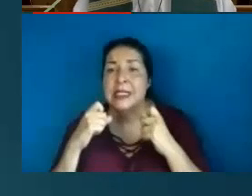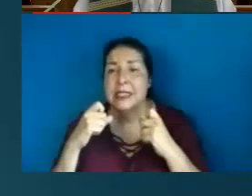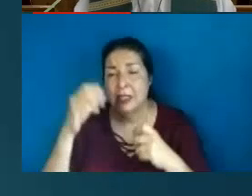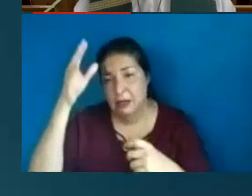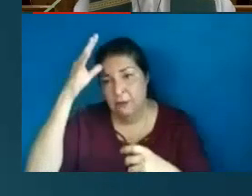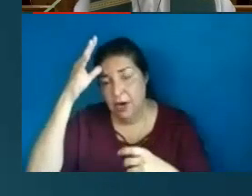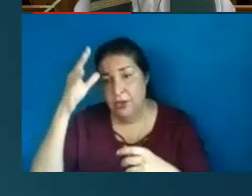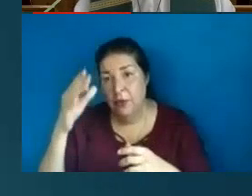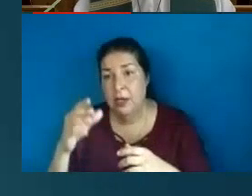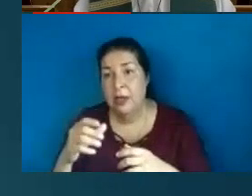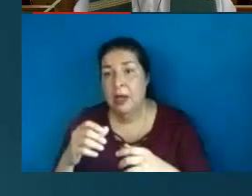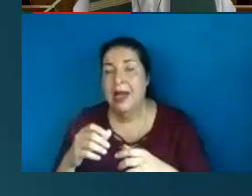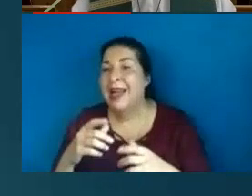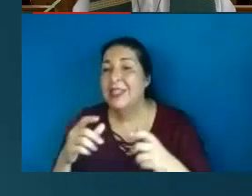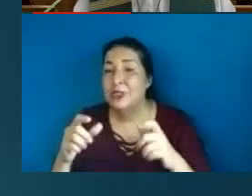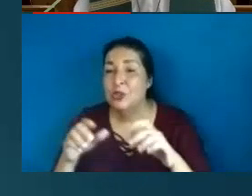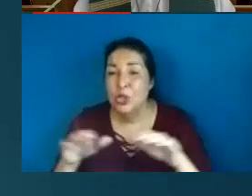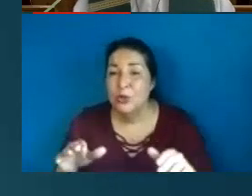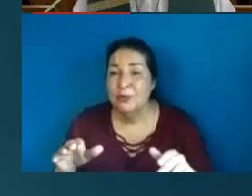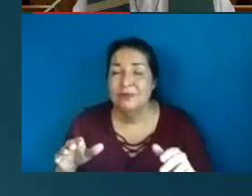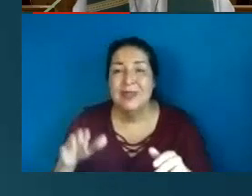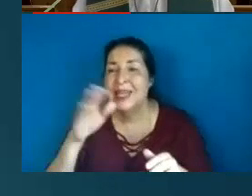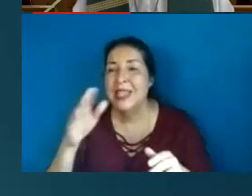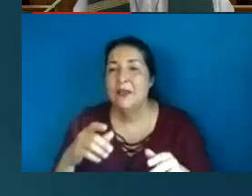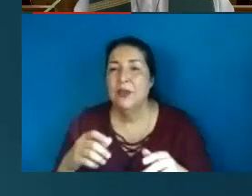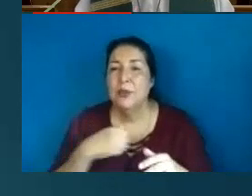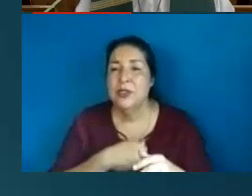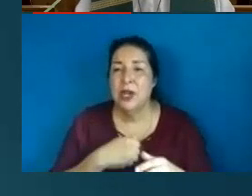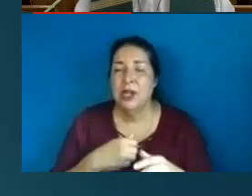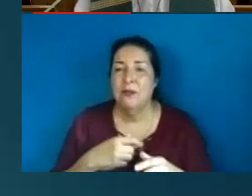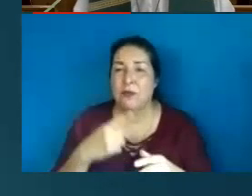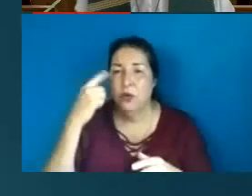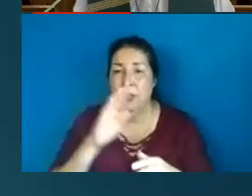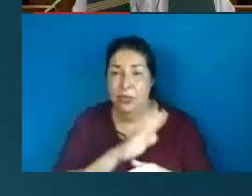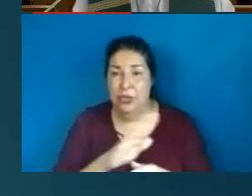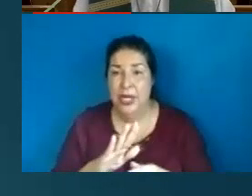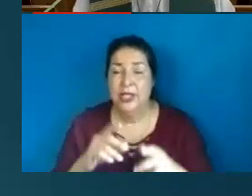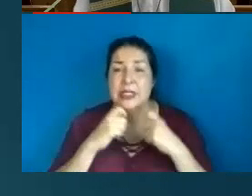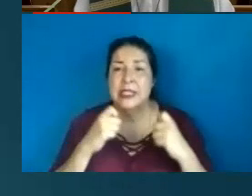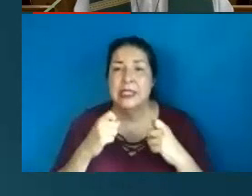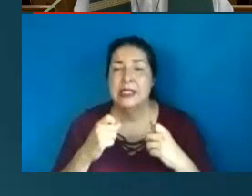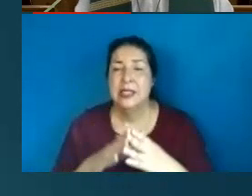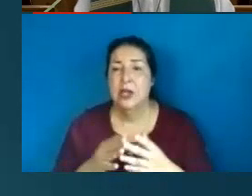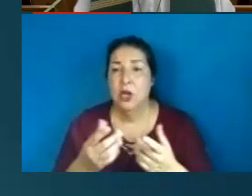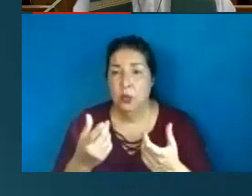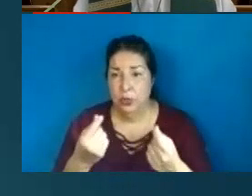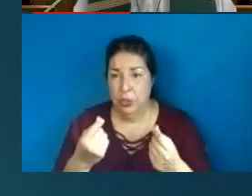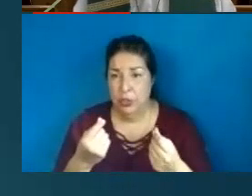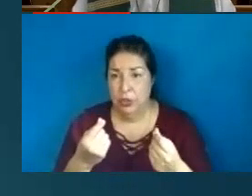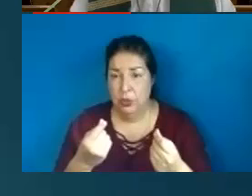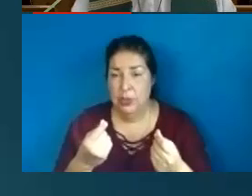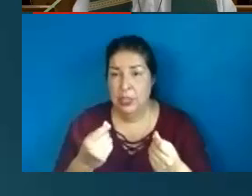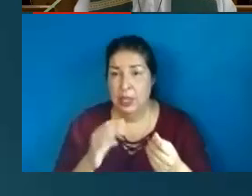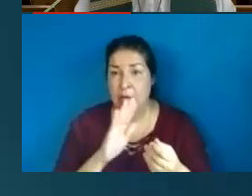not repent of their own sins, making the punishment worse. They wanted to pass the buck, if they